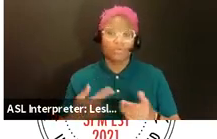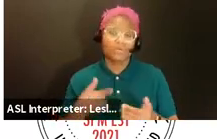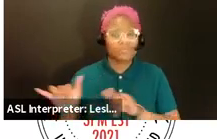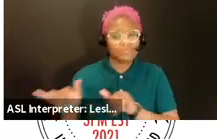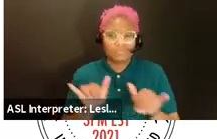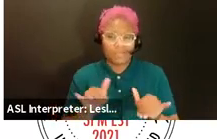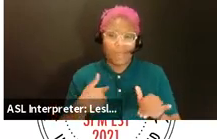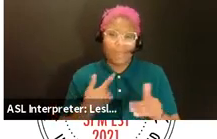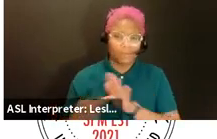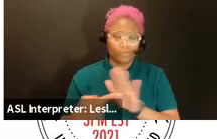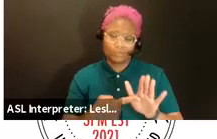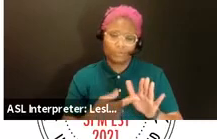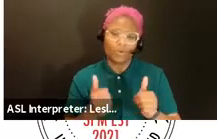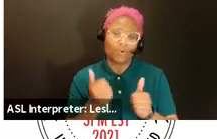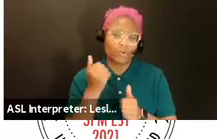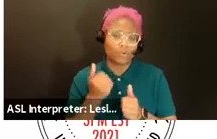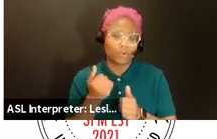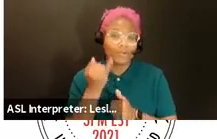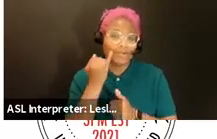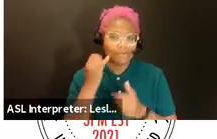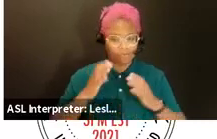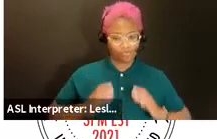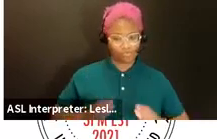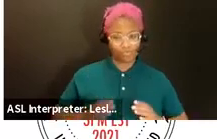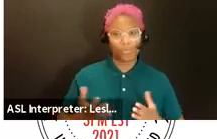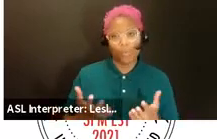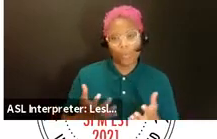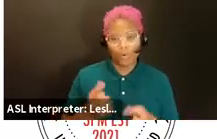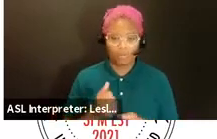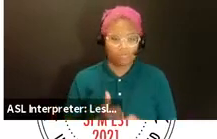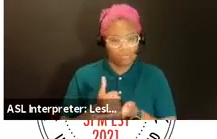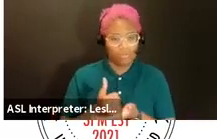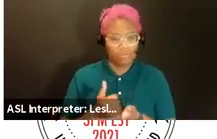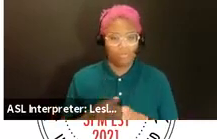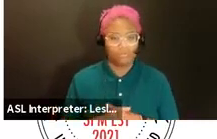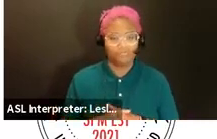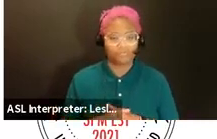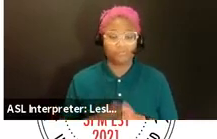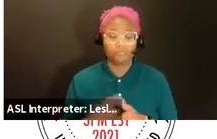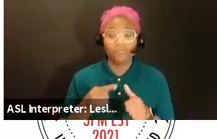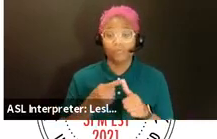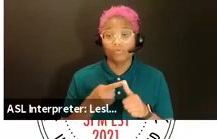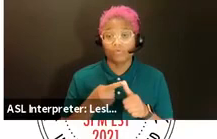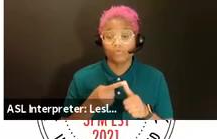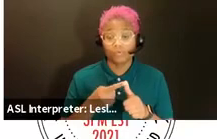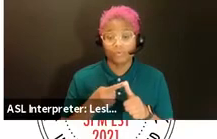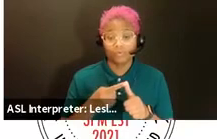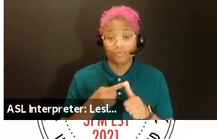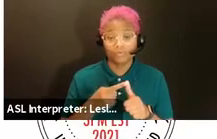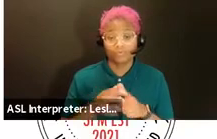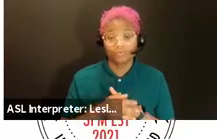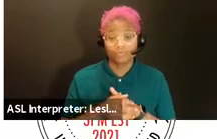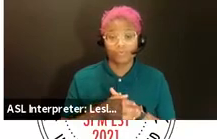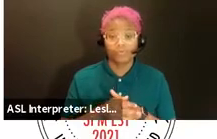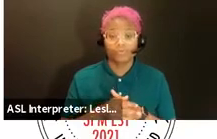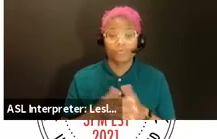But first, I want to point out that there's 3 big unknowns. The first question that we don't know the answer to: will USCIS